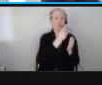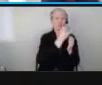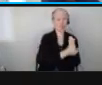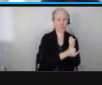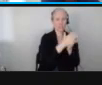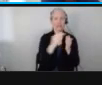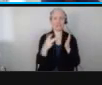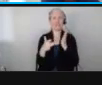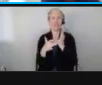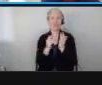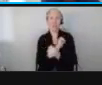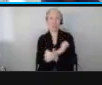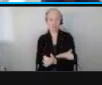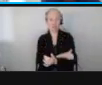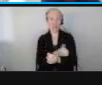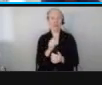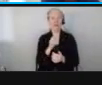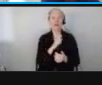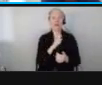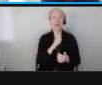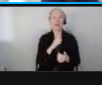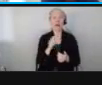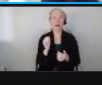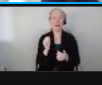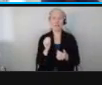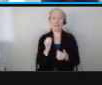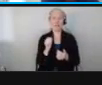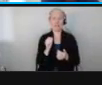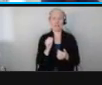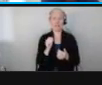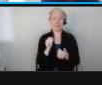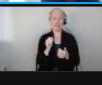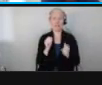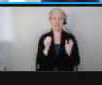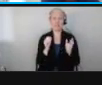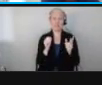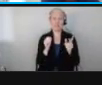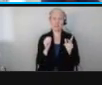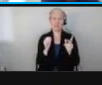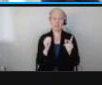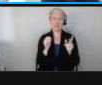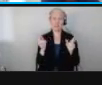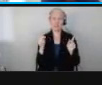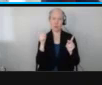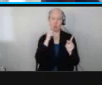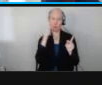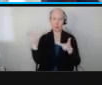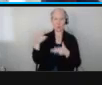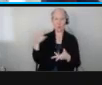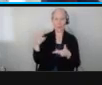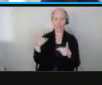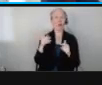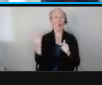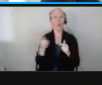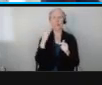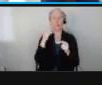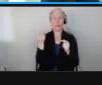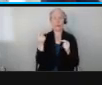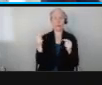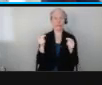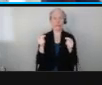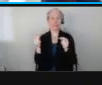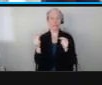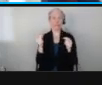technical authorities and the folks relating to the project always will generate an atmosphere of dynamic tension. That